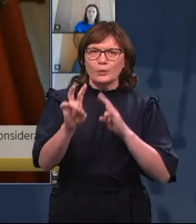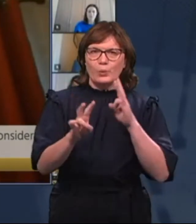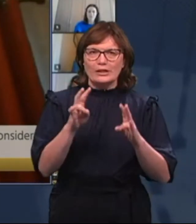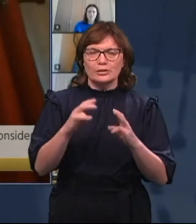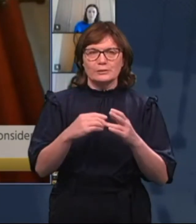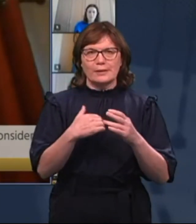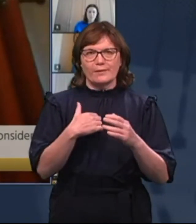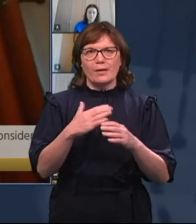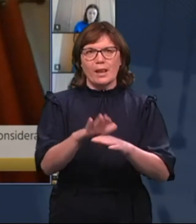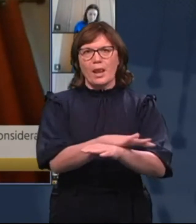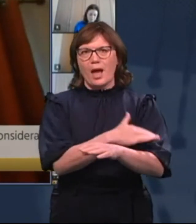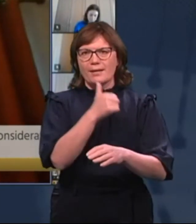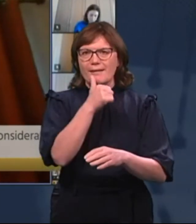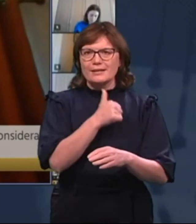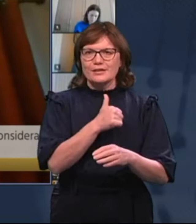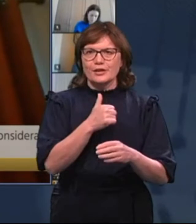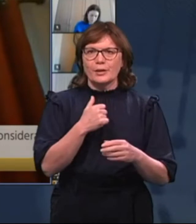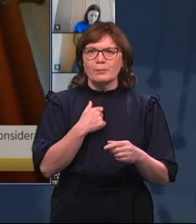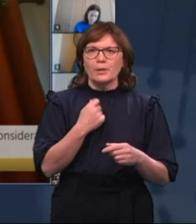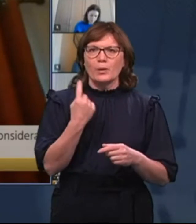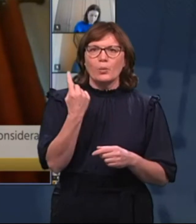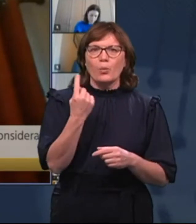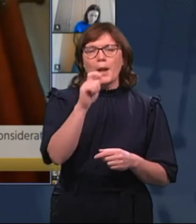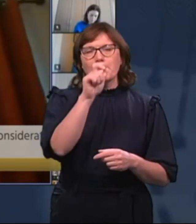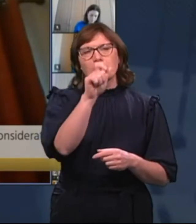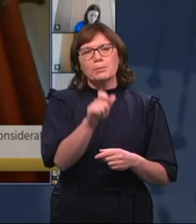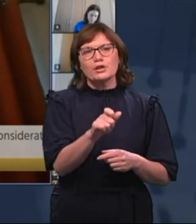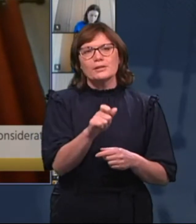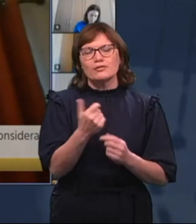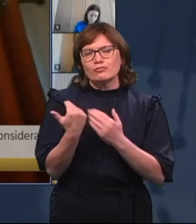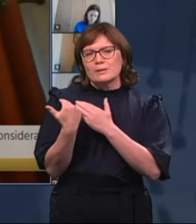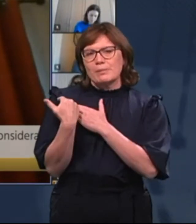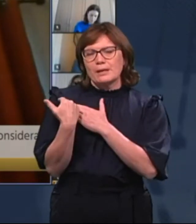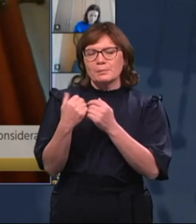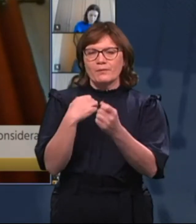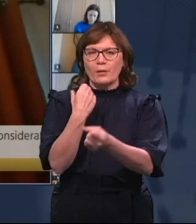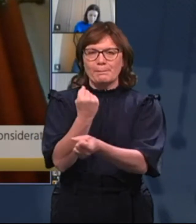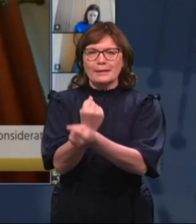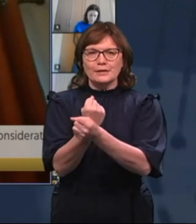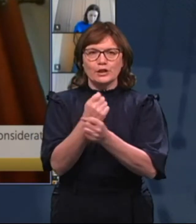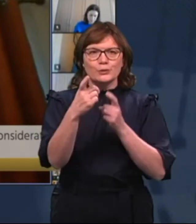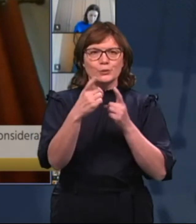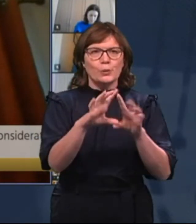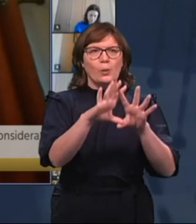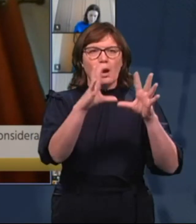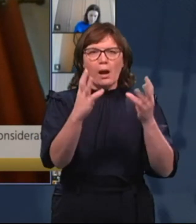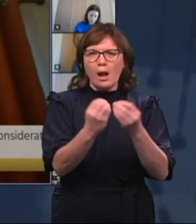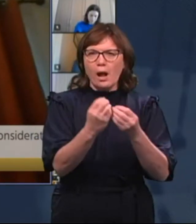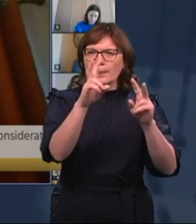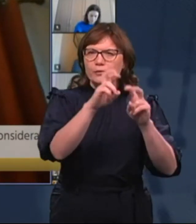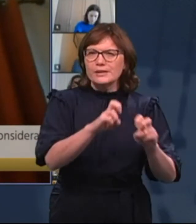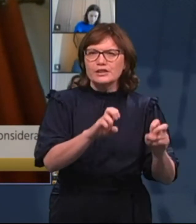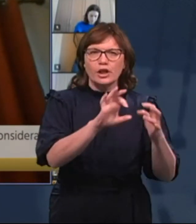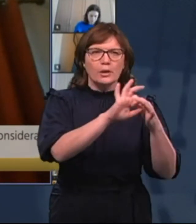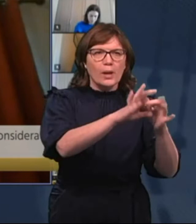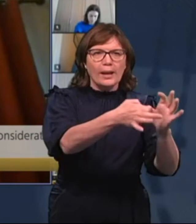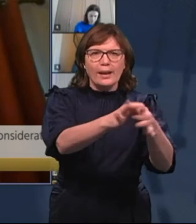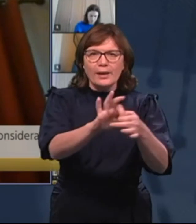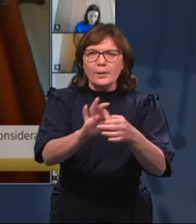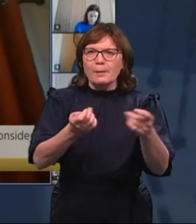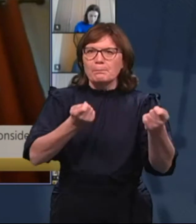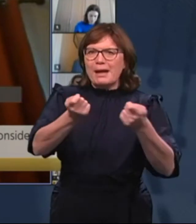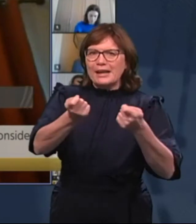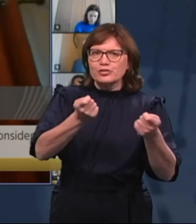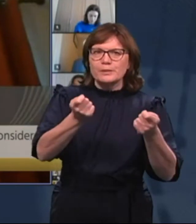about the management, one person responsible, taking responsibility for the I suppose, coordination and management